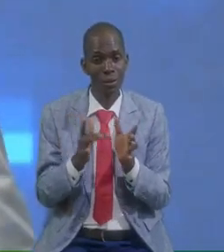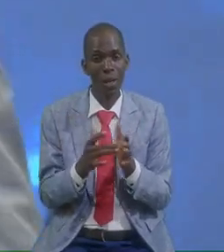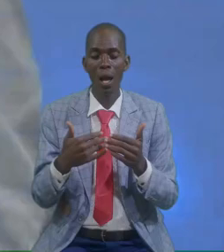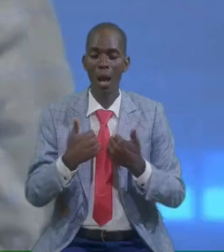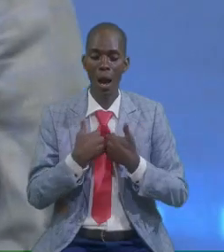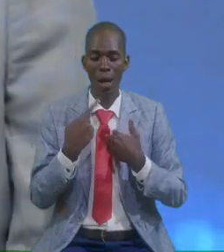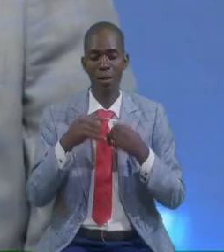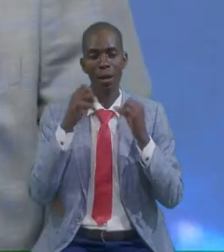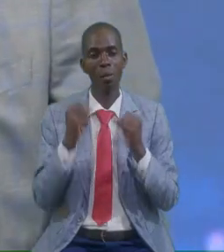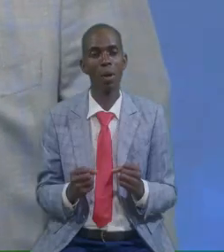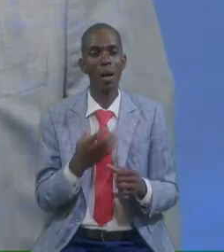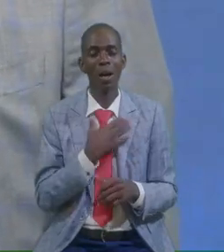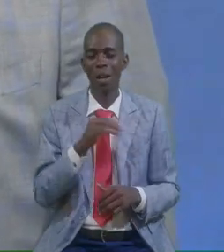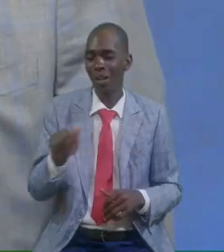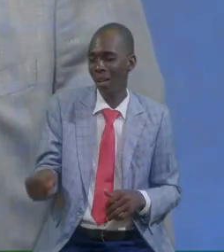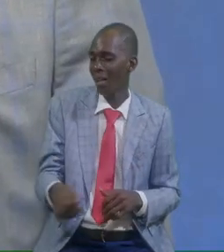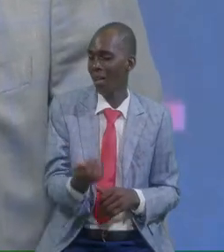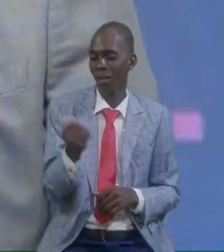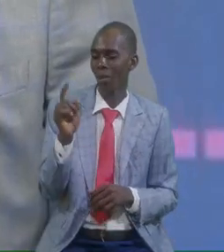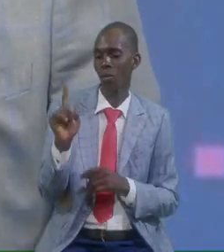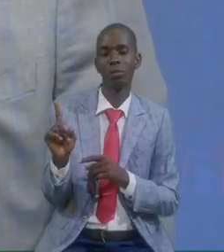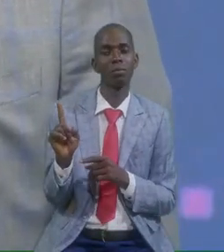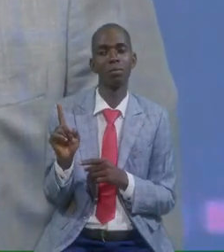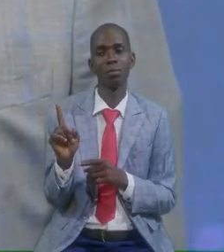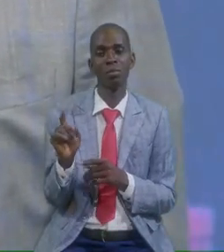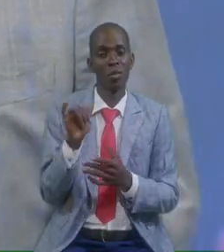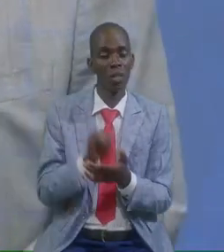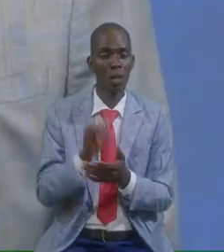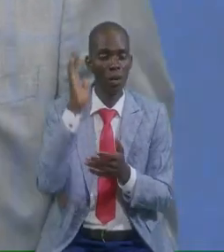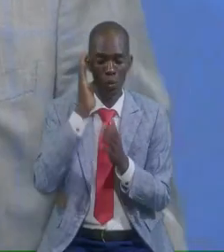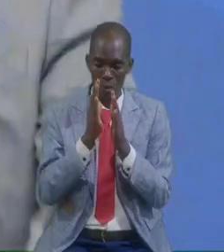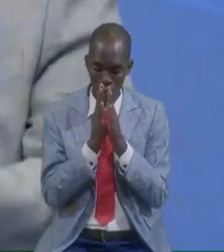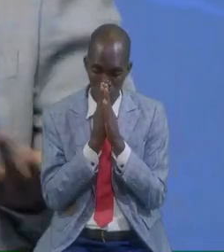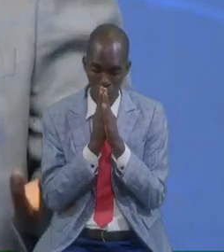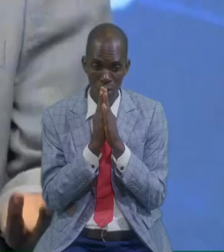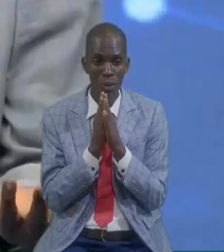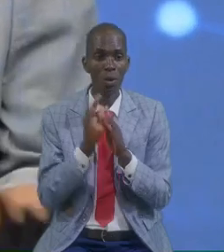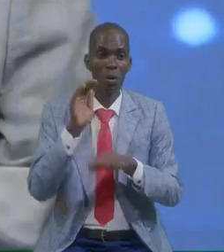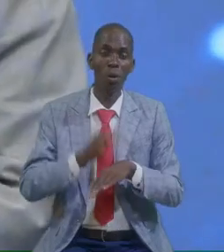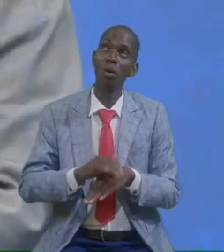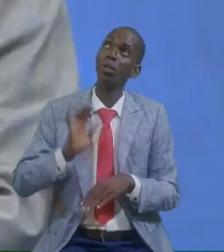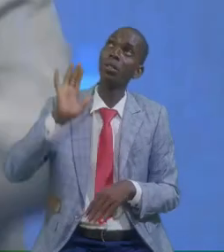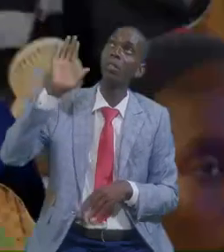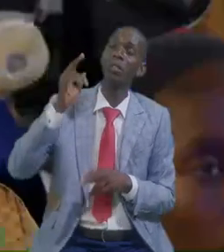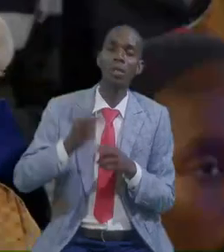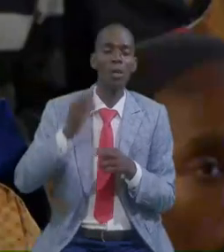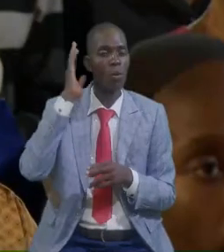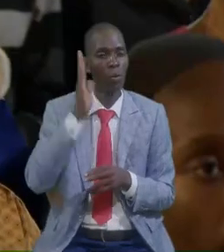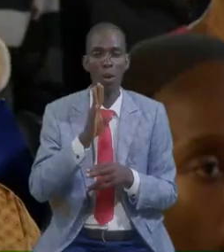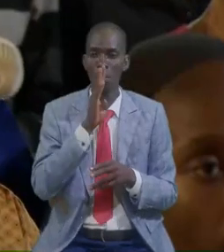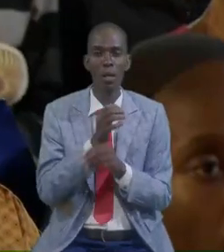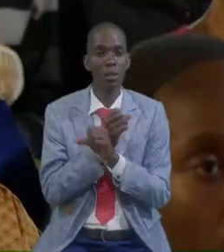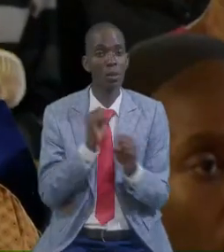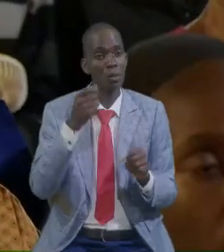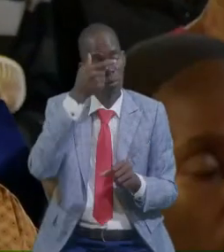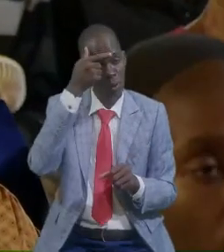And whosoever shall call on his name shall be saved, because